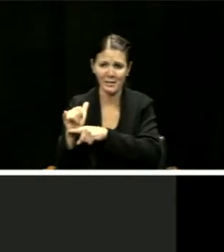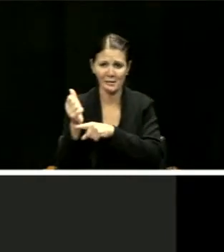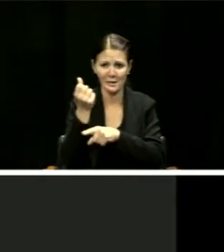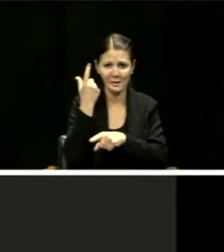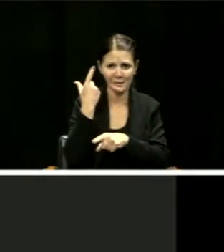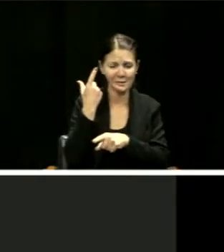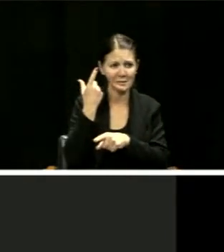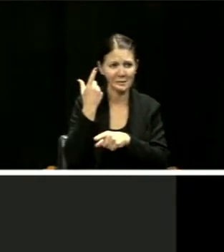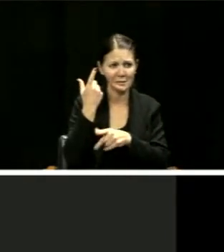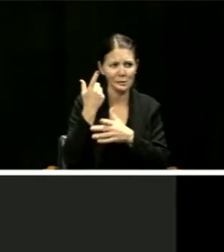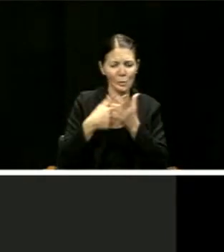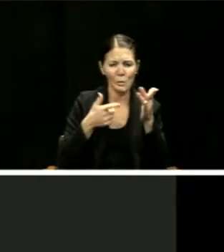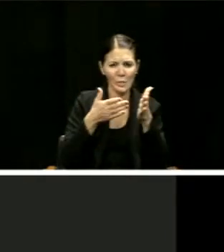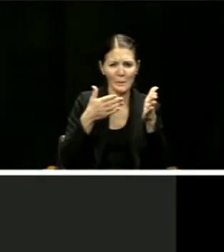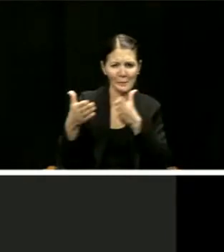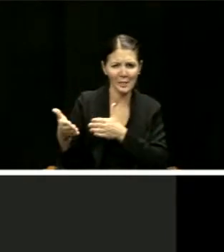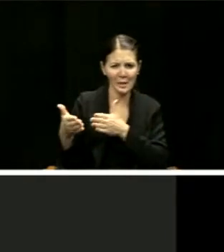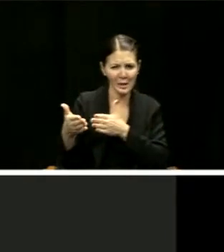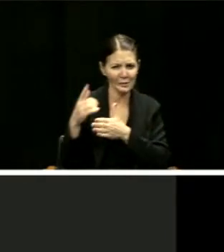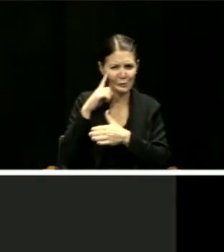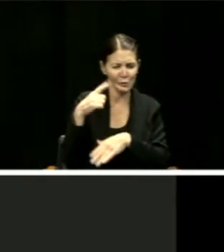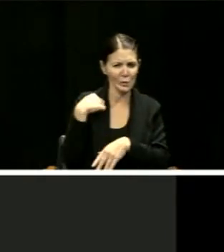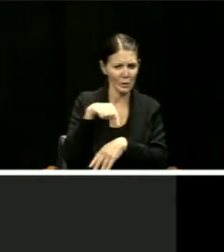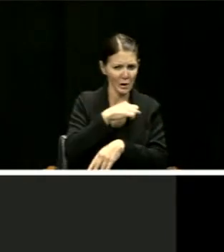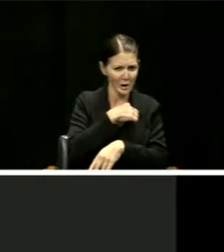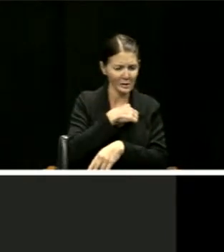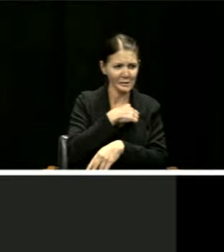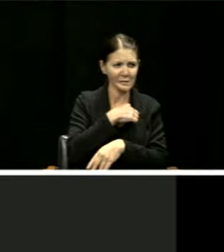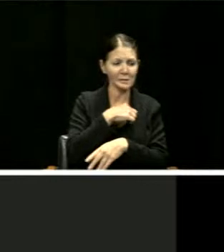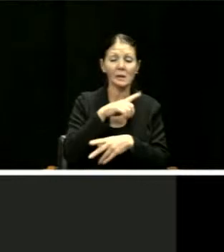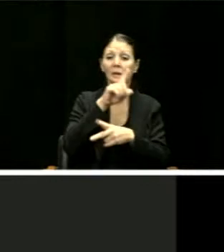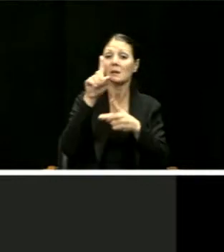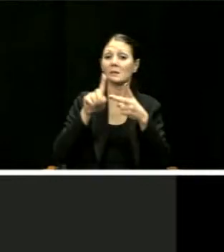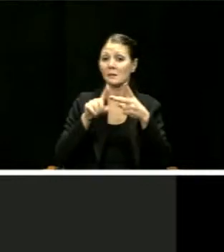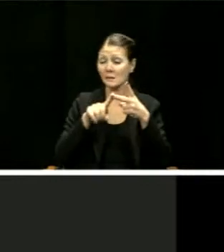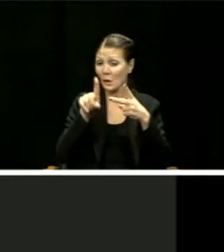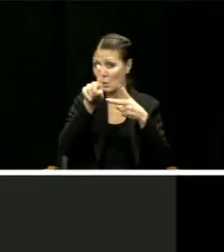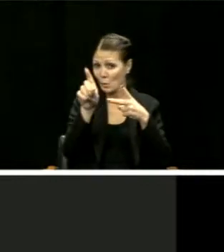what the plan is for us. And then secondly,